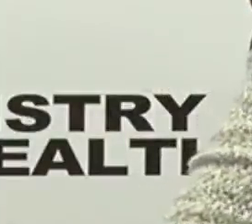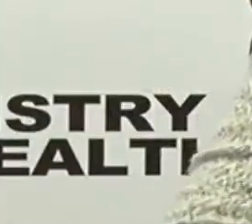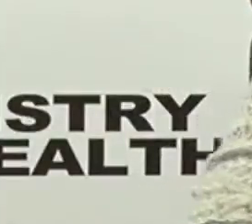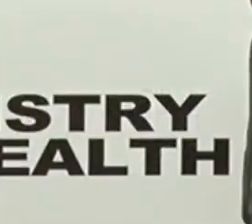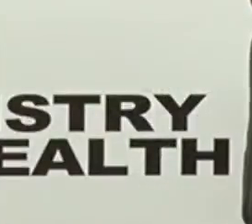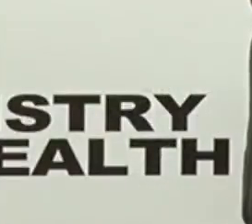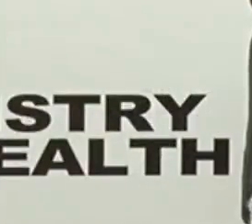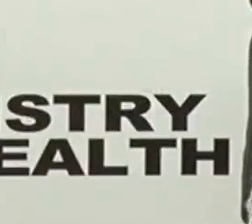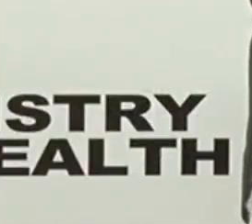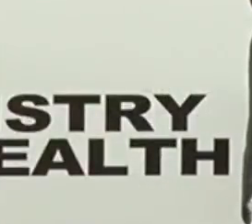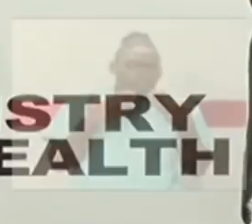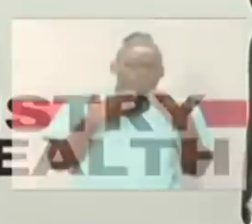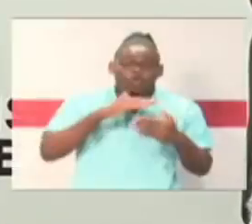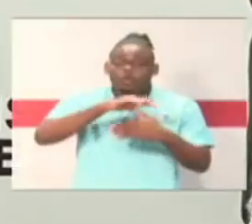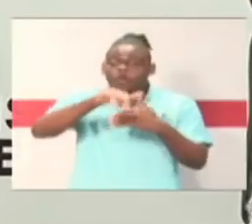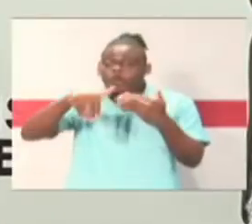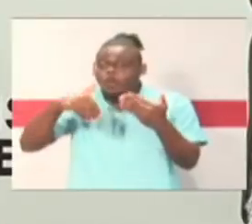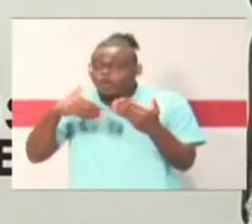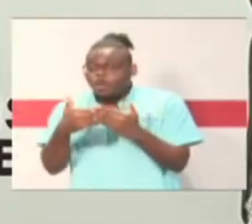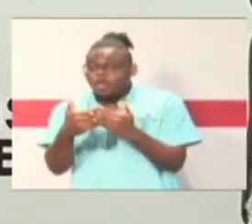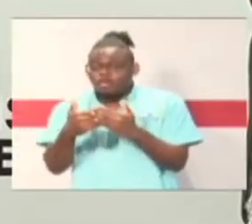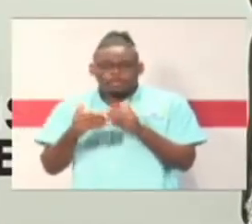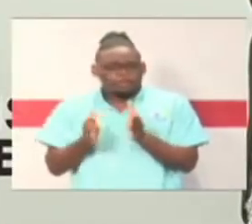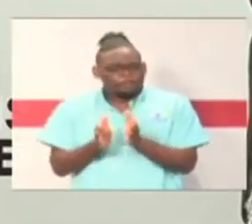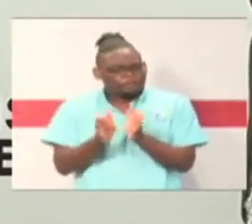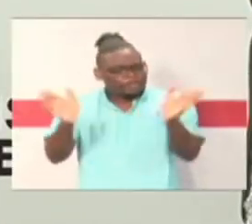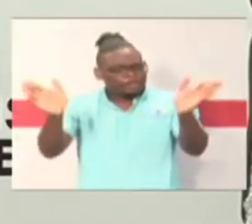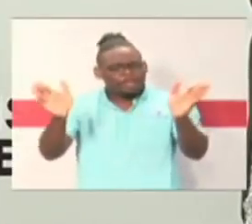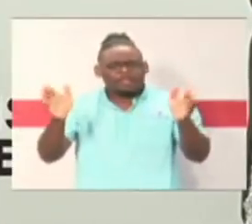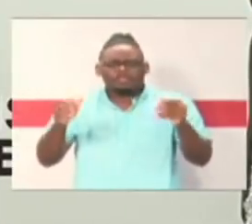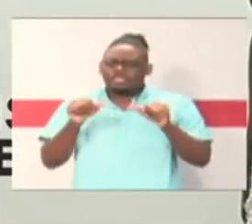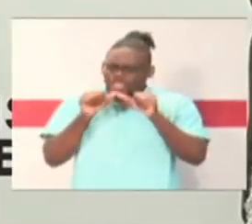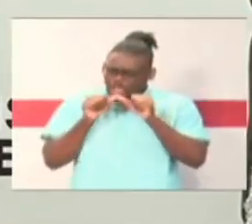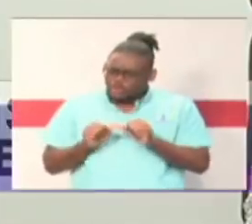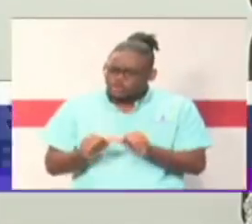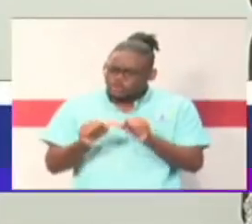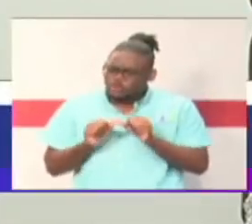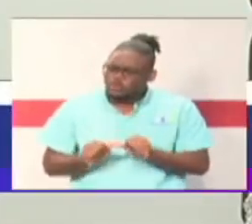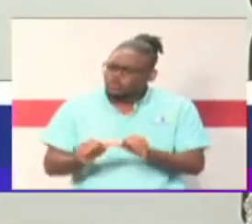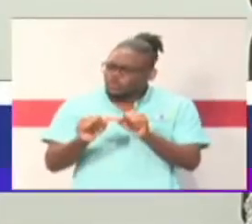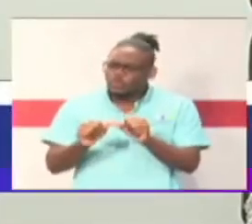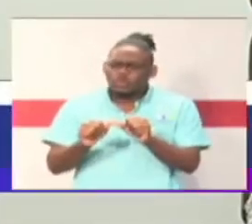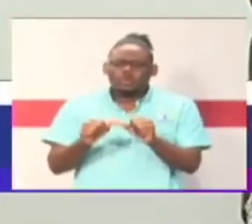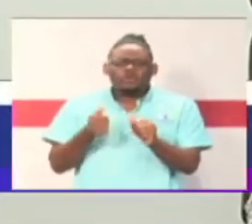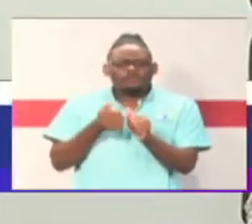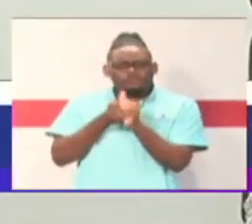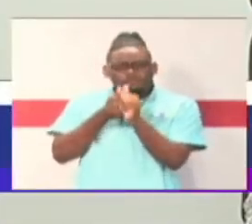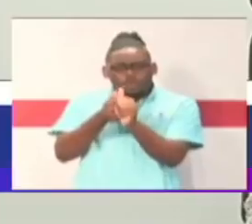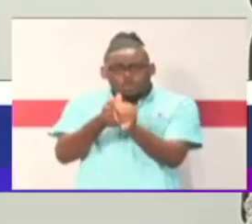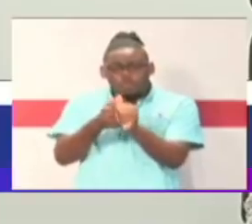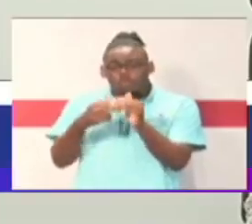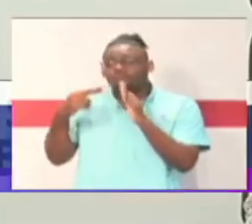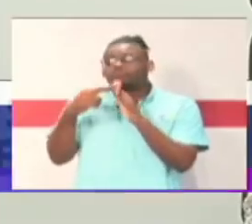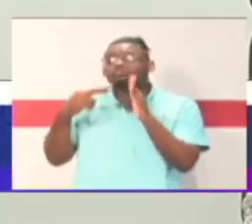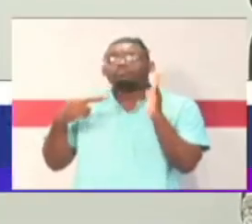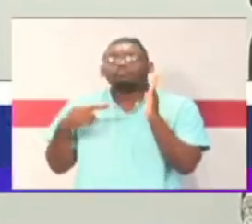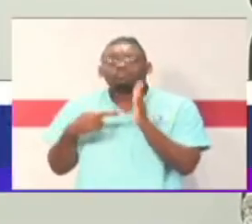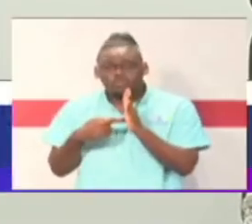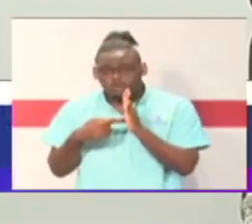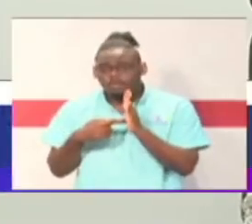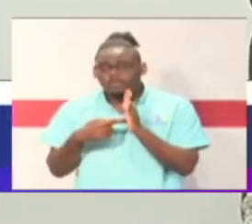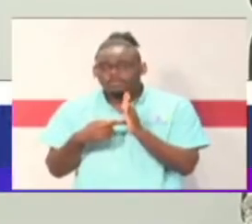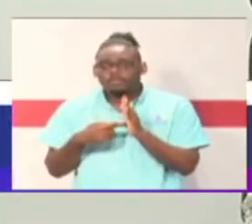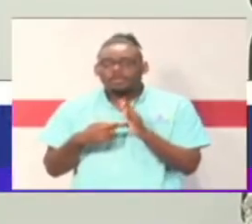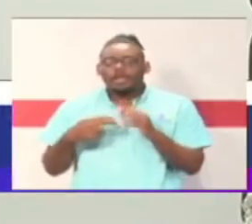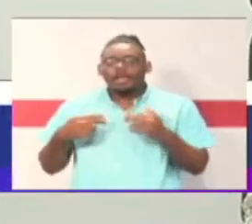single member of the population for continuing to comply and to be responsible by